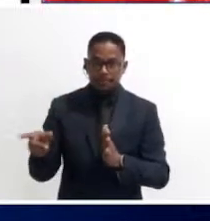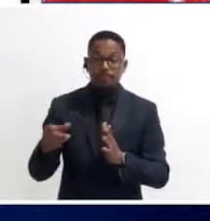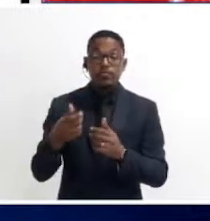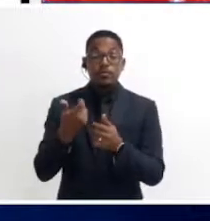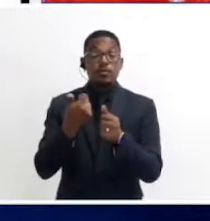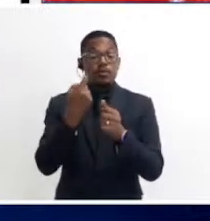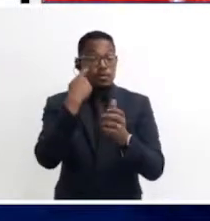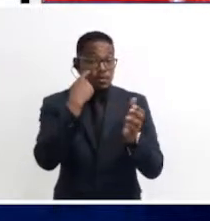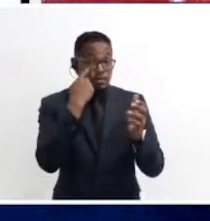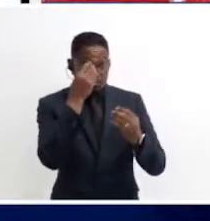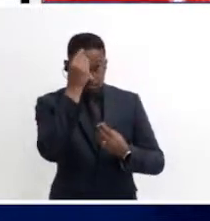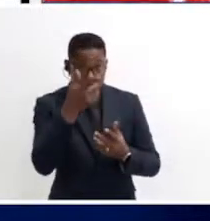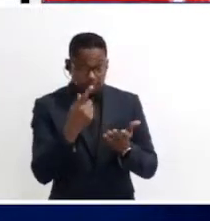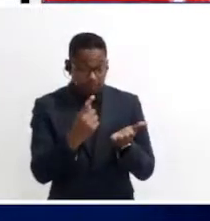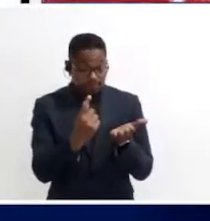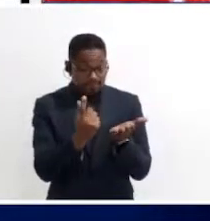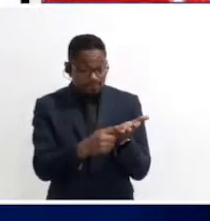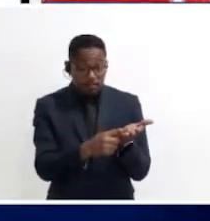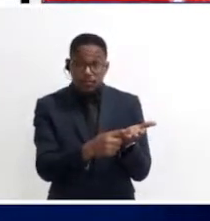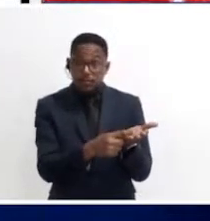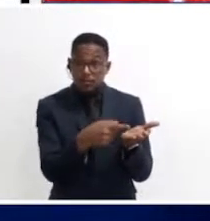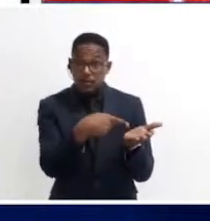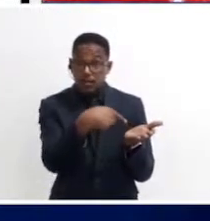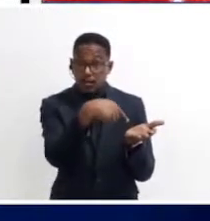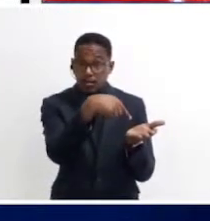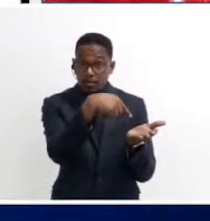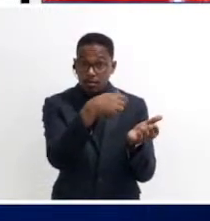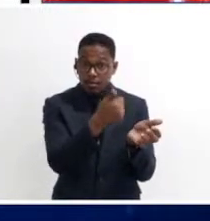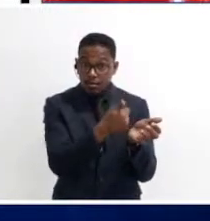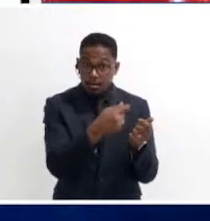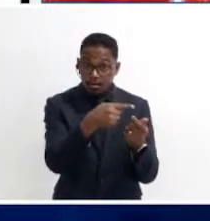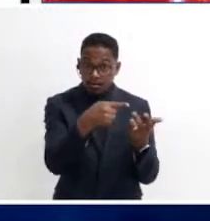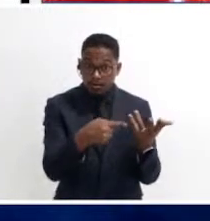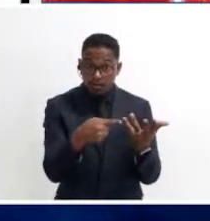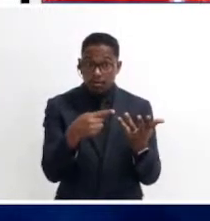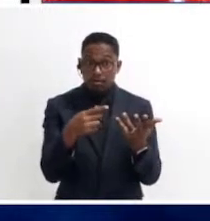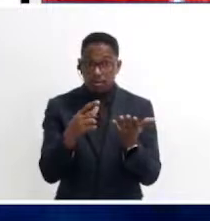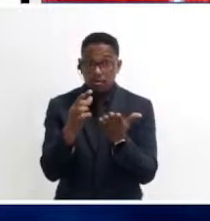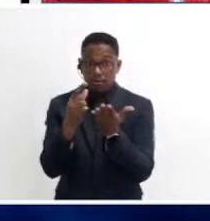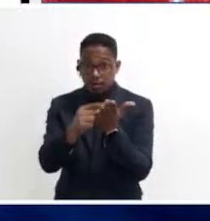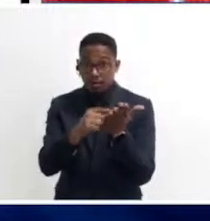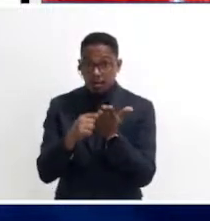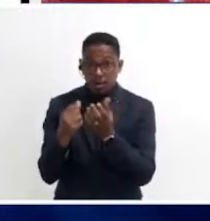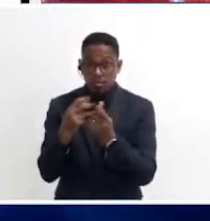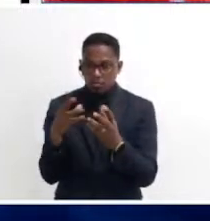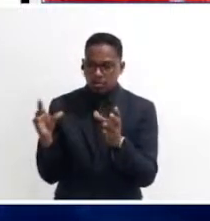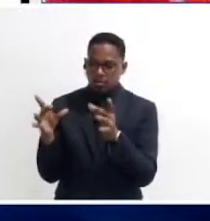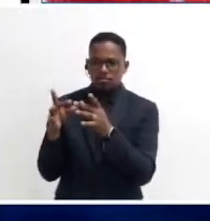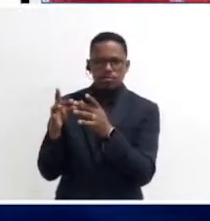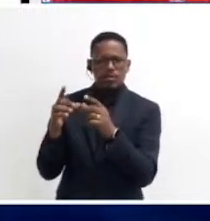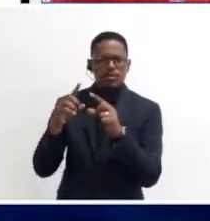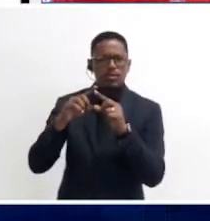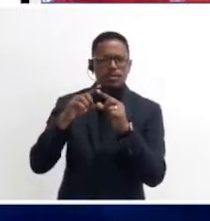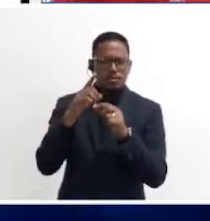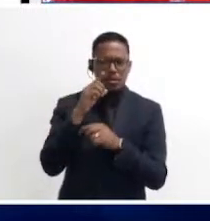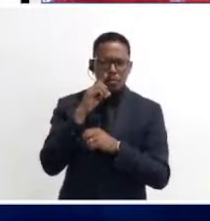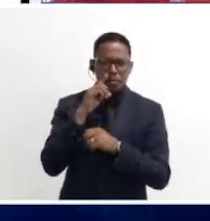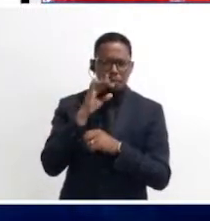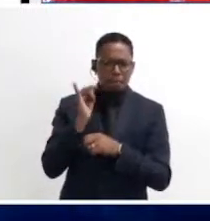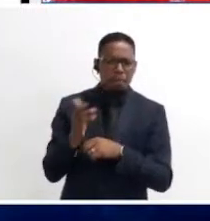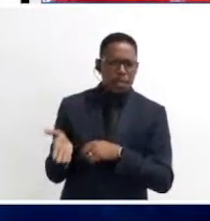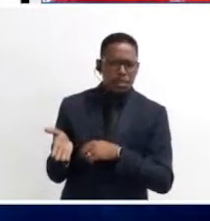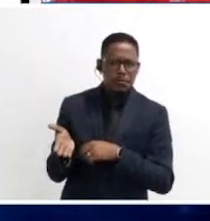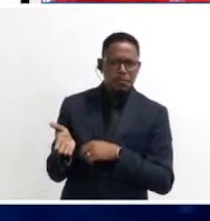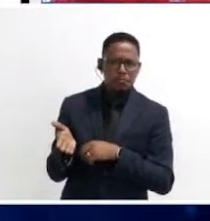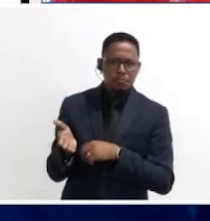a wafer has a number of chips stepped across it, repeating pattern, and we need to separate those so we can put those